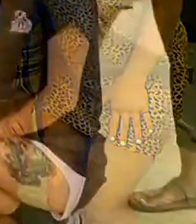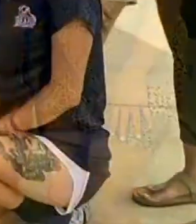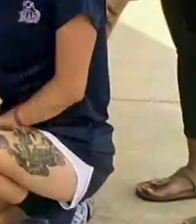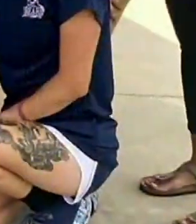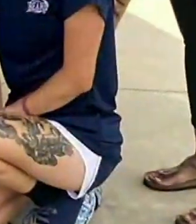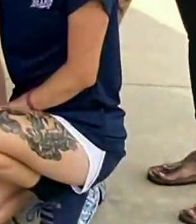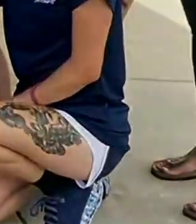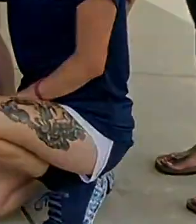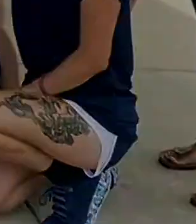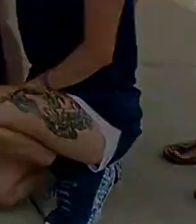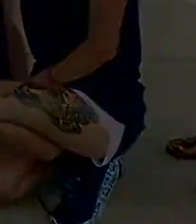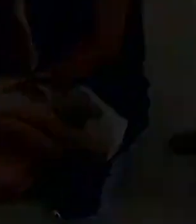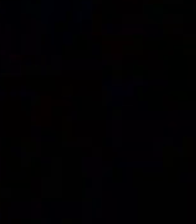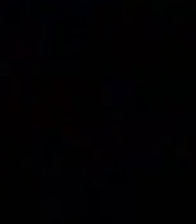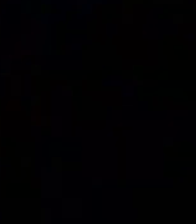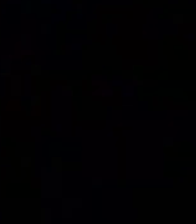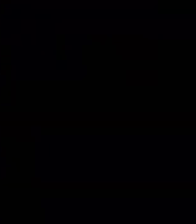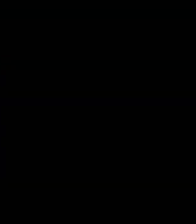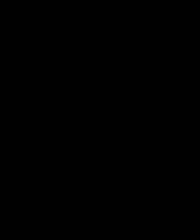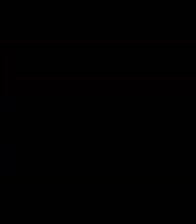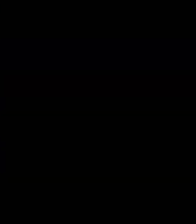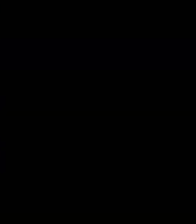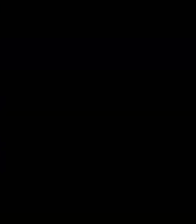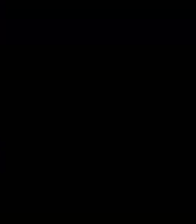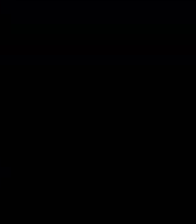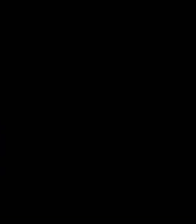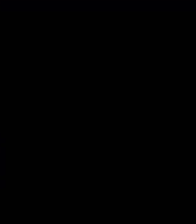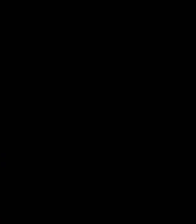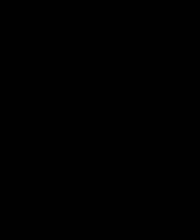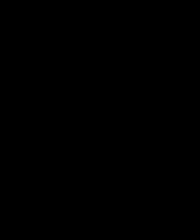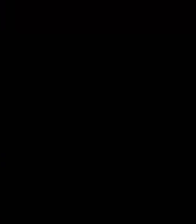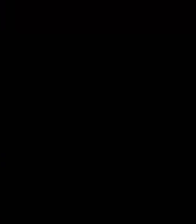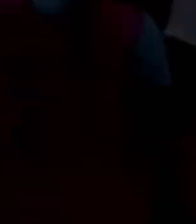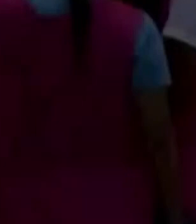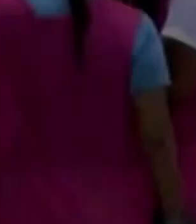champion, 958 Gold a champion.